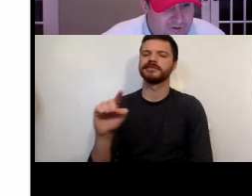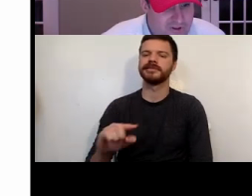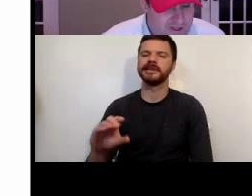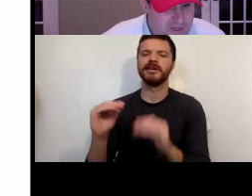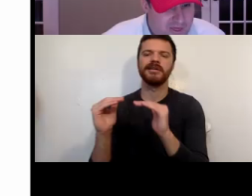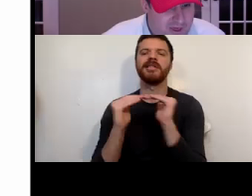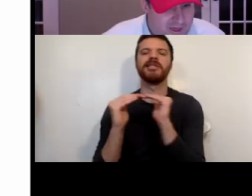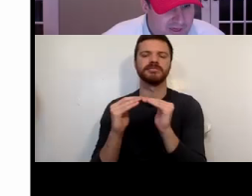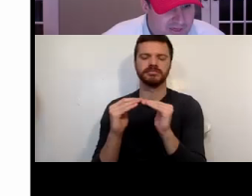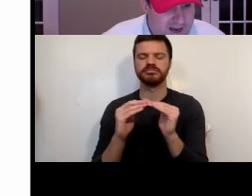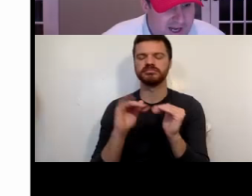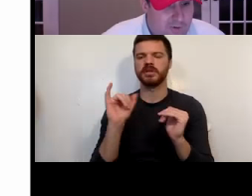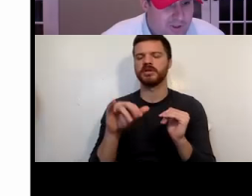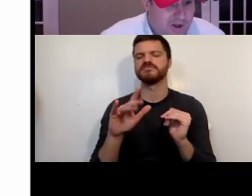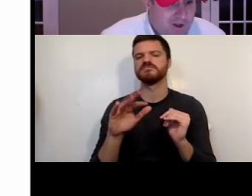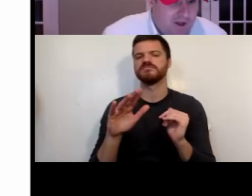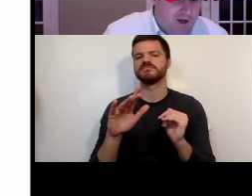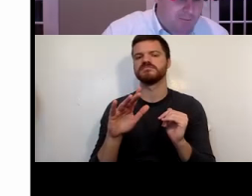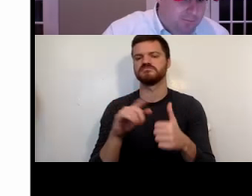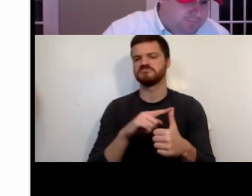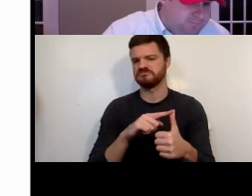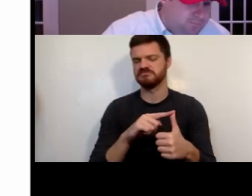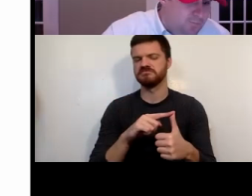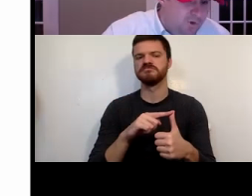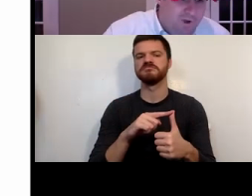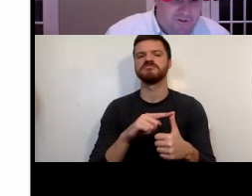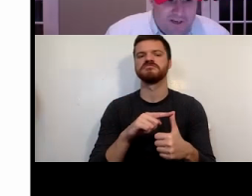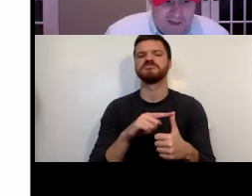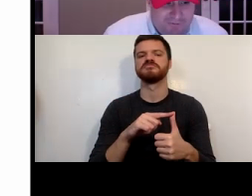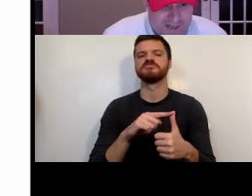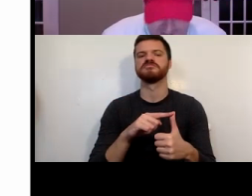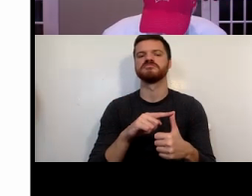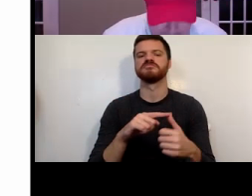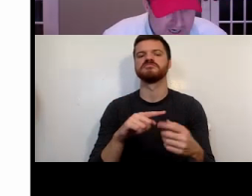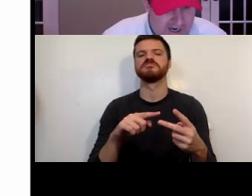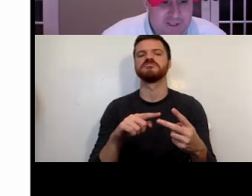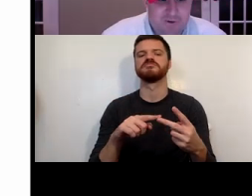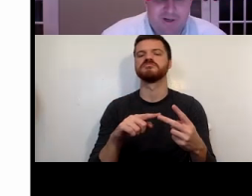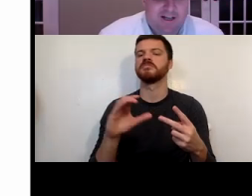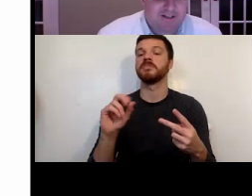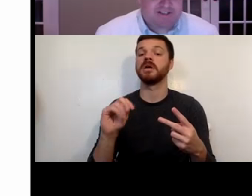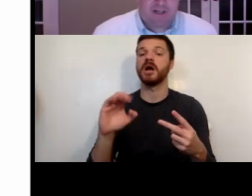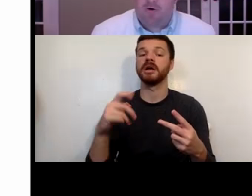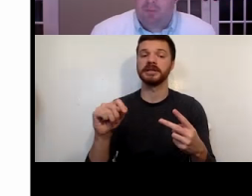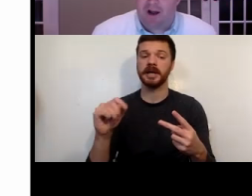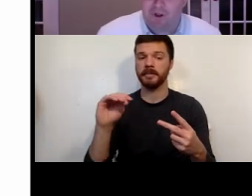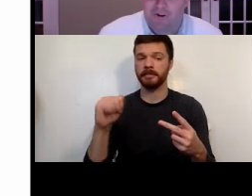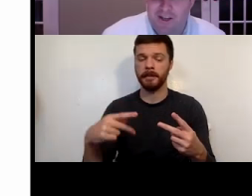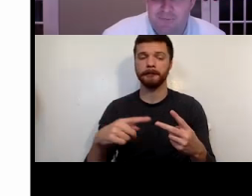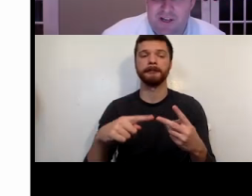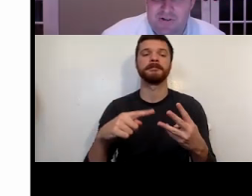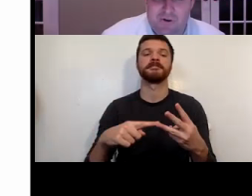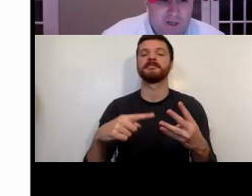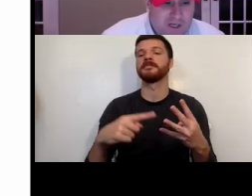towards that angle. We also identified concept mapping, conjoint analysis, and group model building